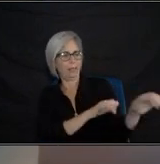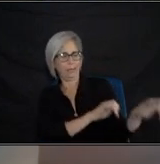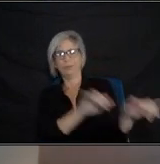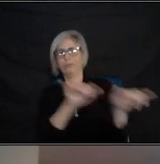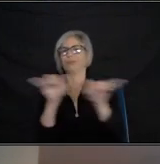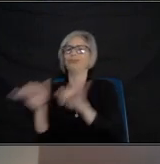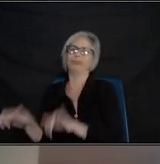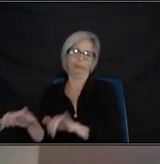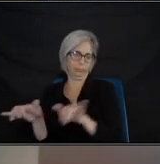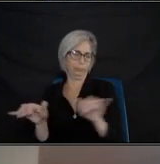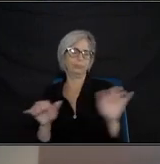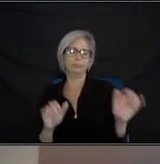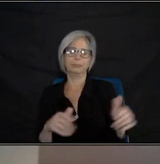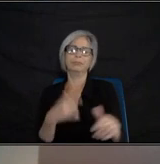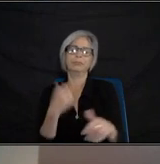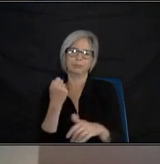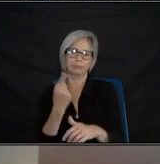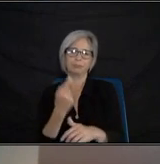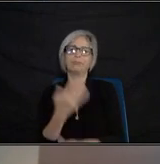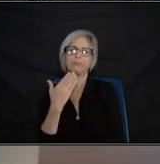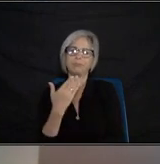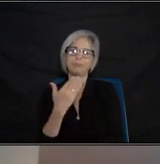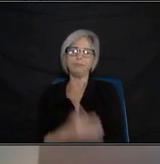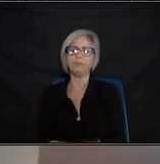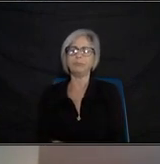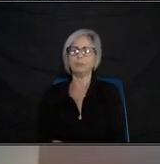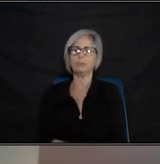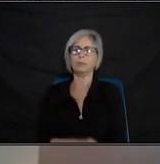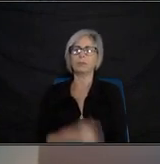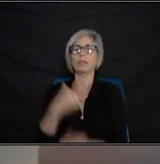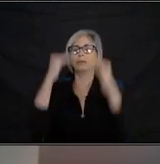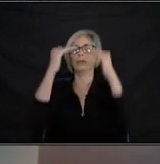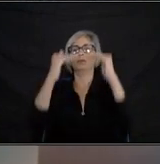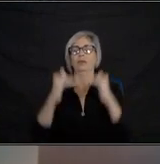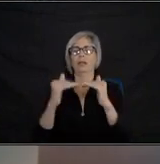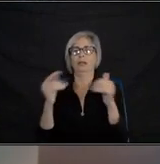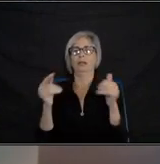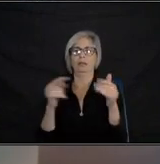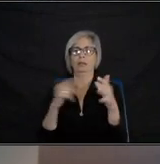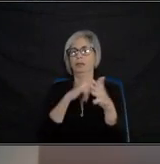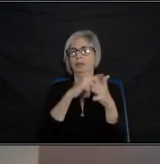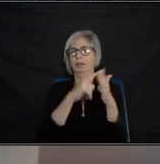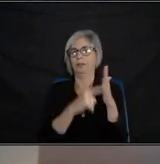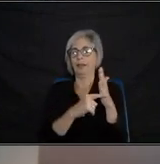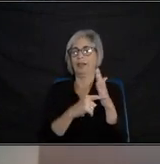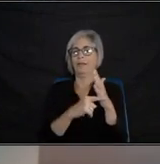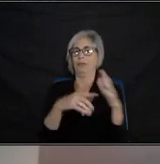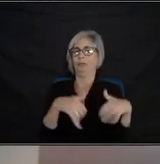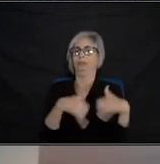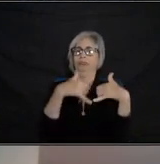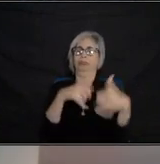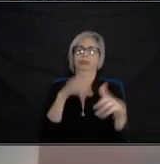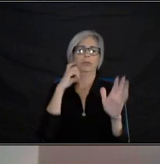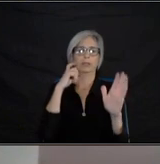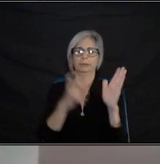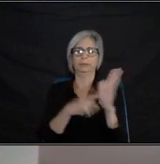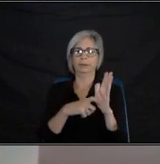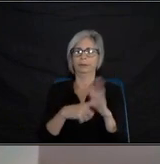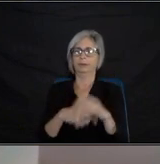the Nichols property as well. And we'll move on to the first of five proclamations.